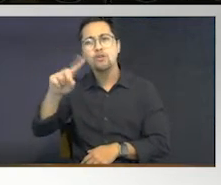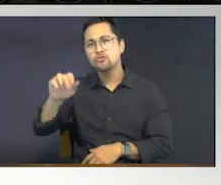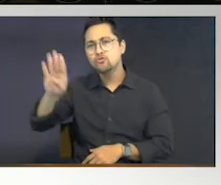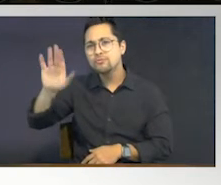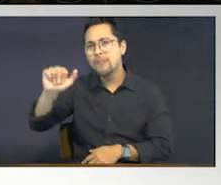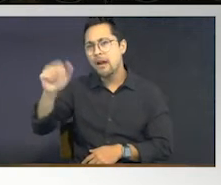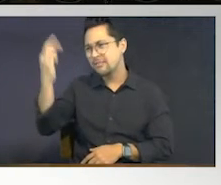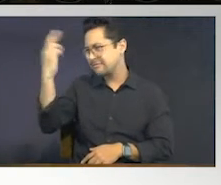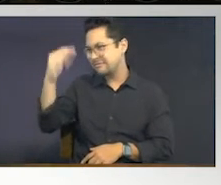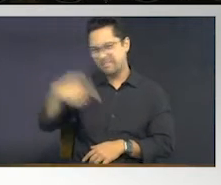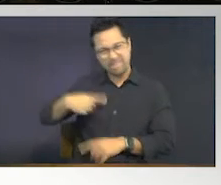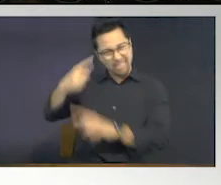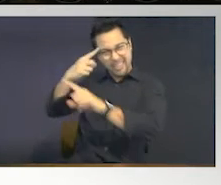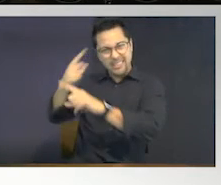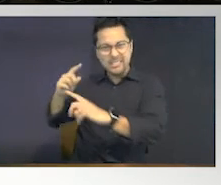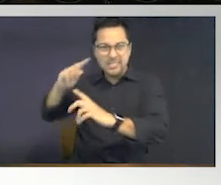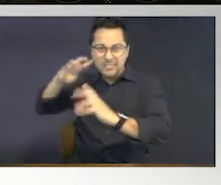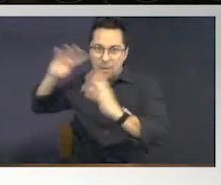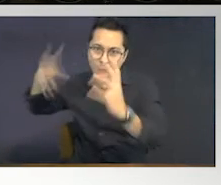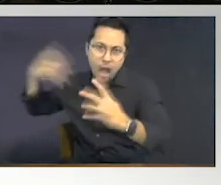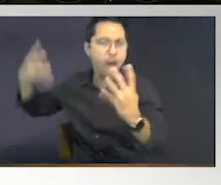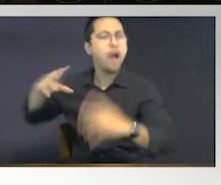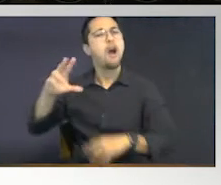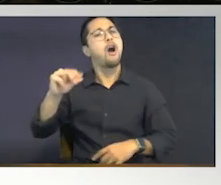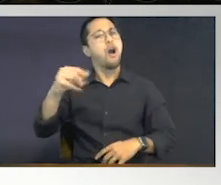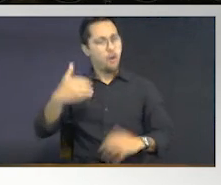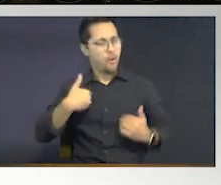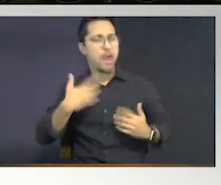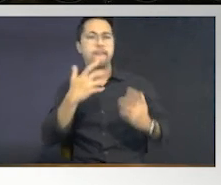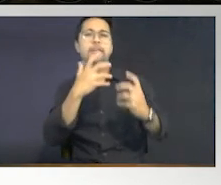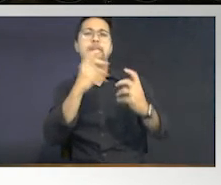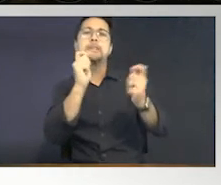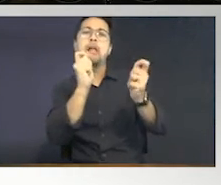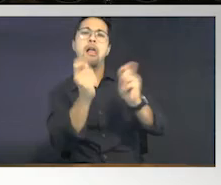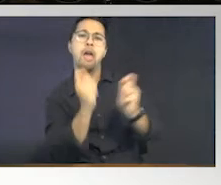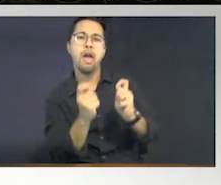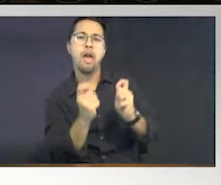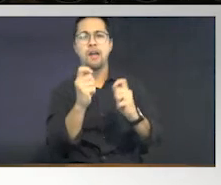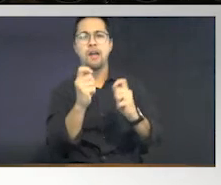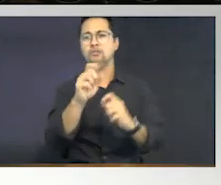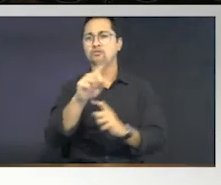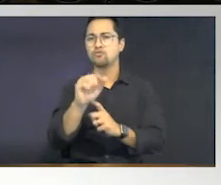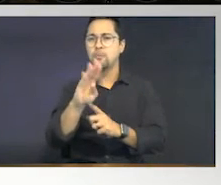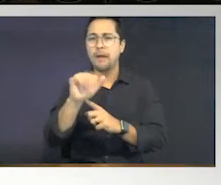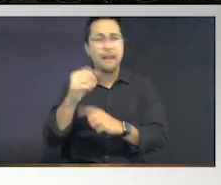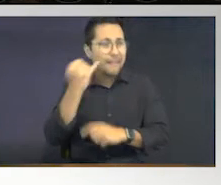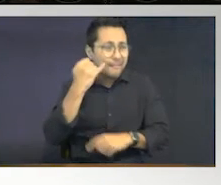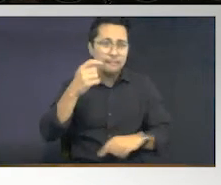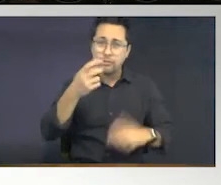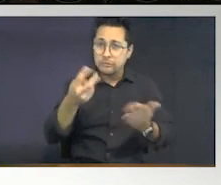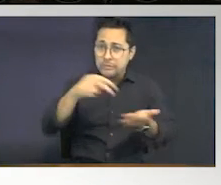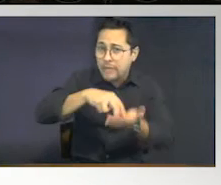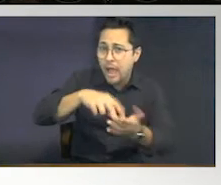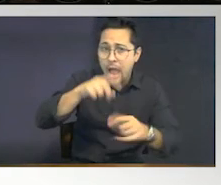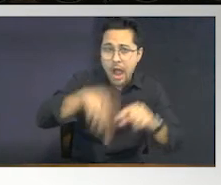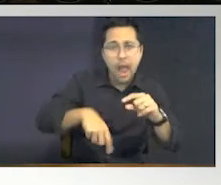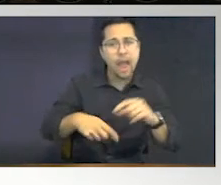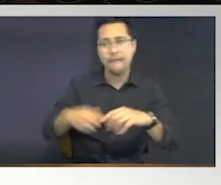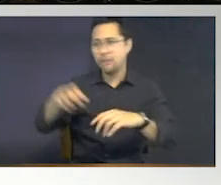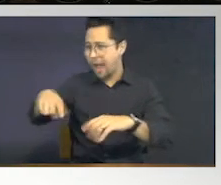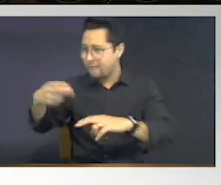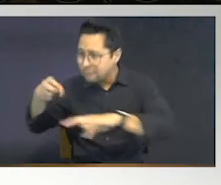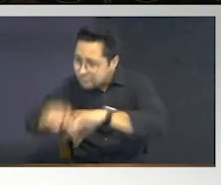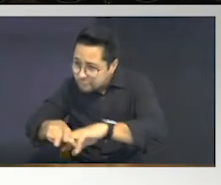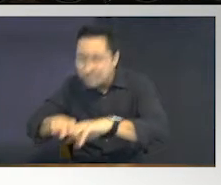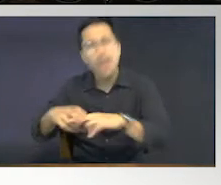wild, no. We do adaptive Zumba. Even if you can't stand, if you sit in a wheelchair, I have a version of Zumba for